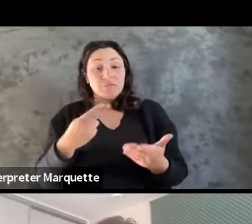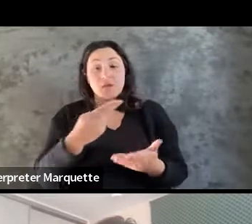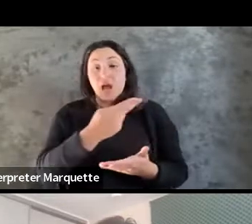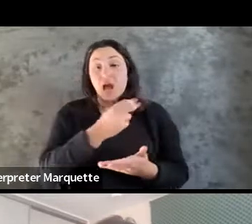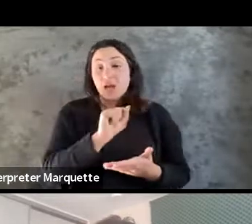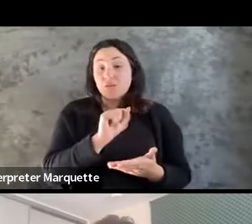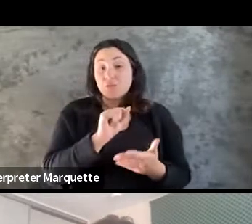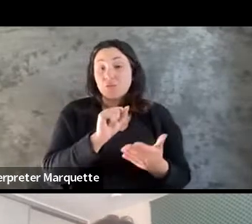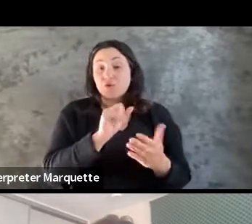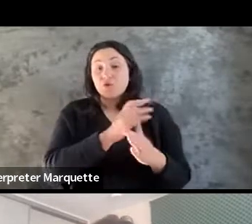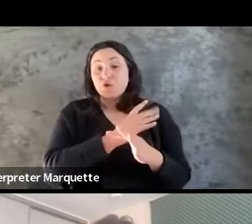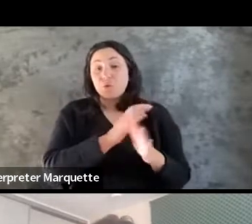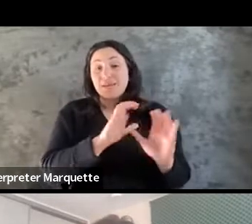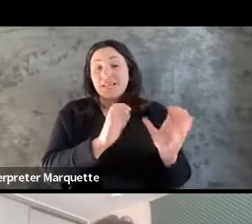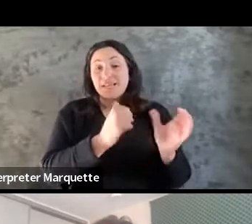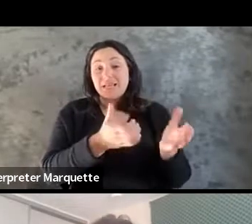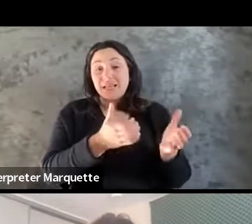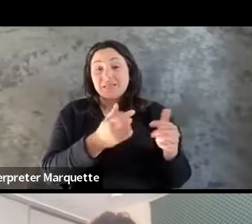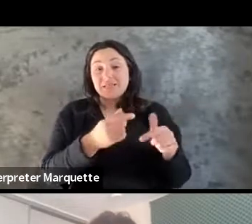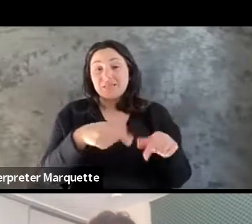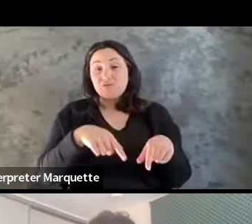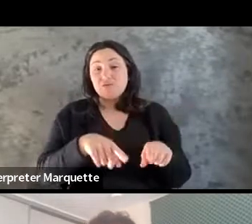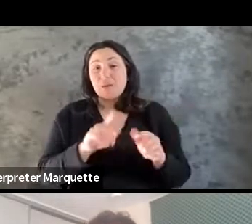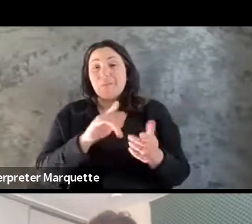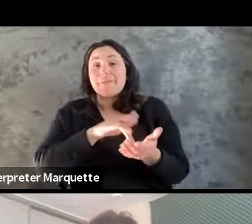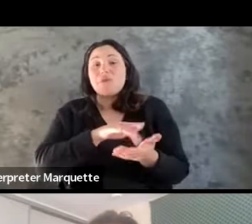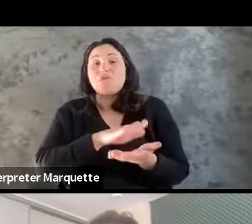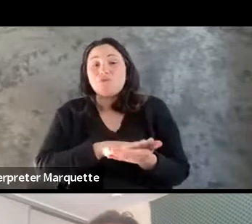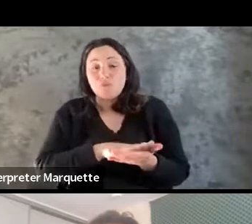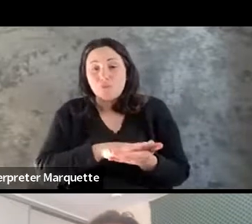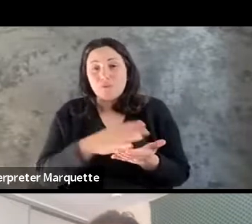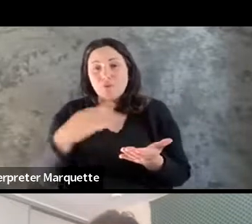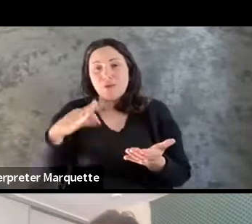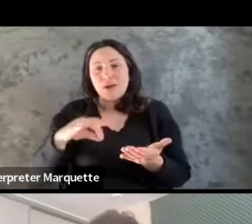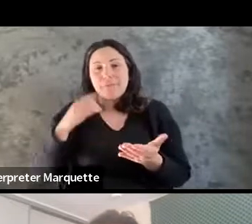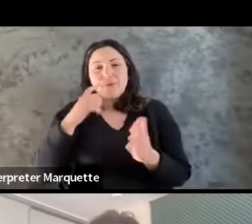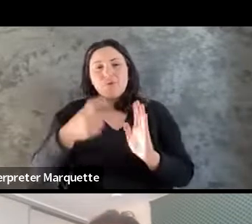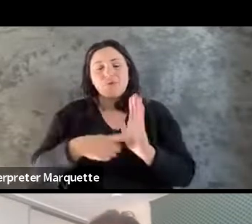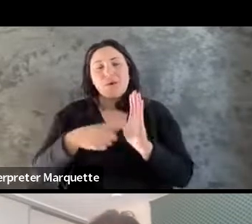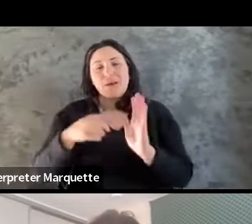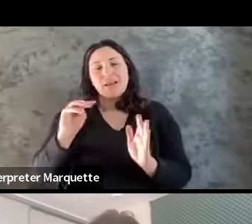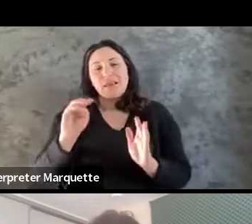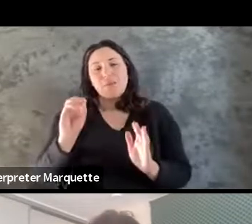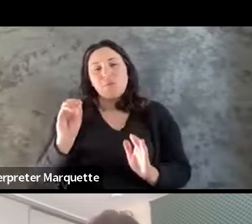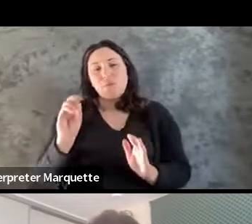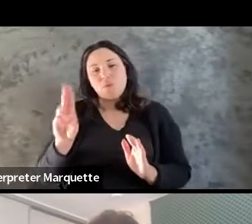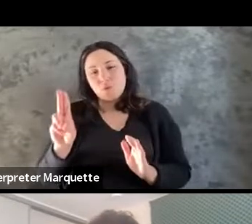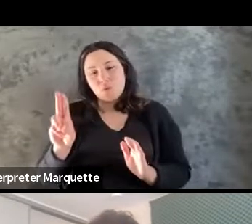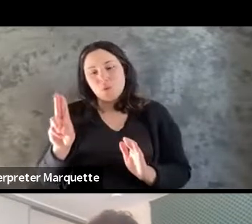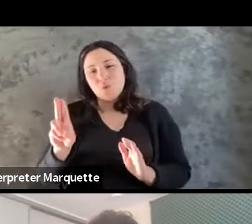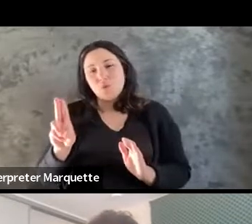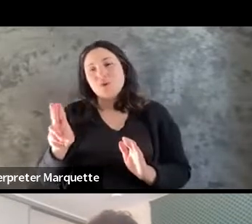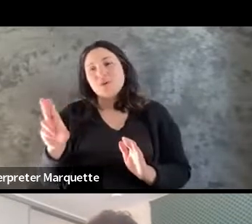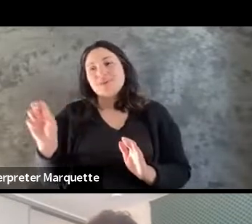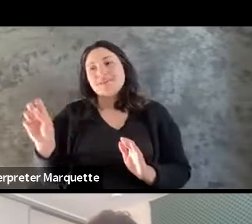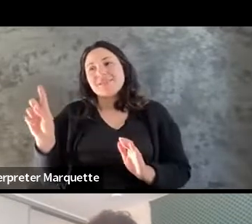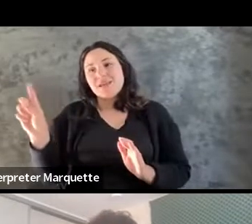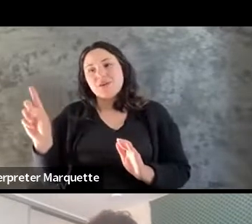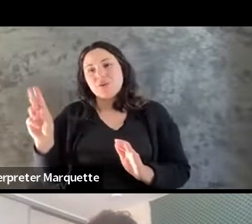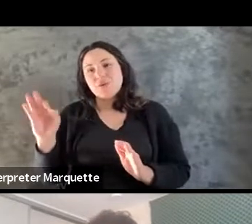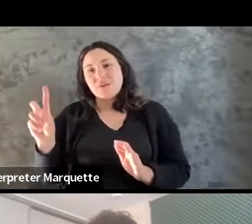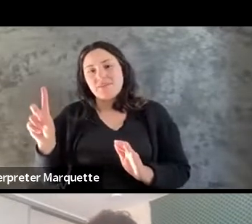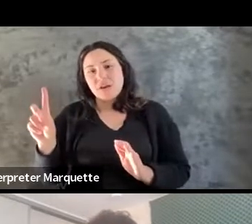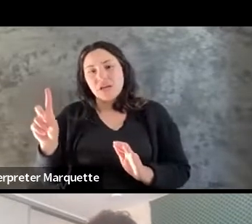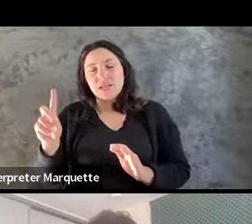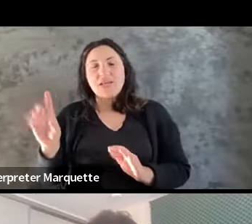middle school for credit, but that would require an MOU with San Diego Unified School District to allow them to do that. They do it with